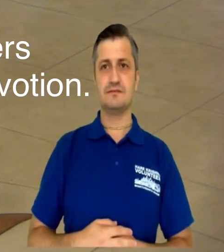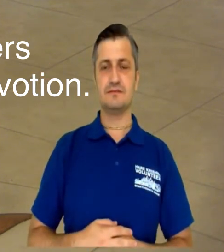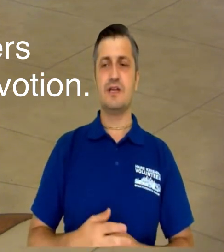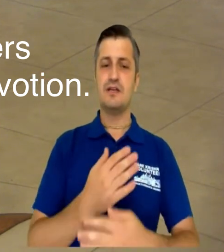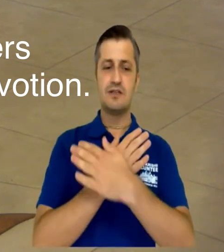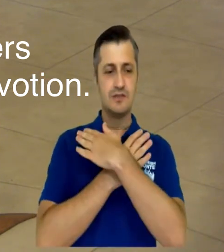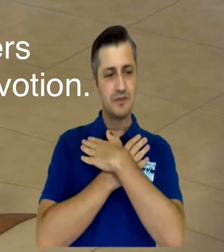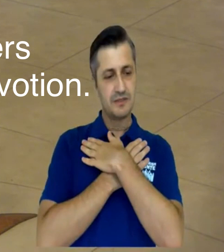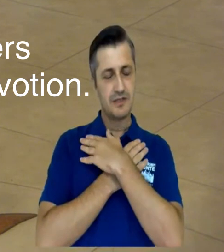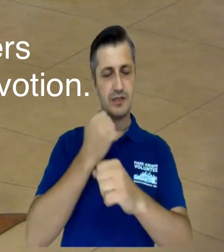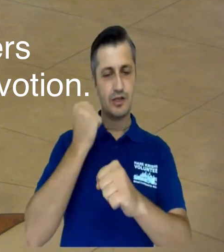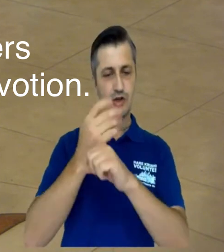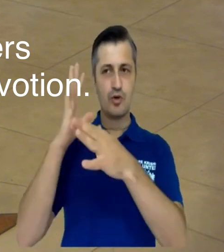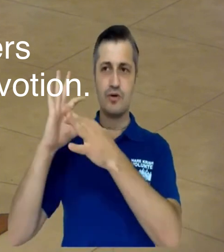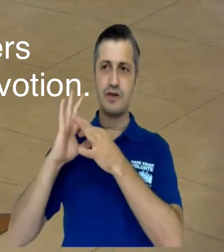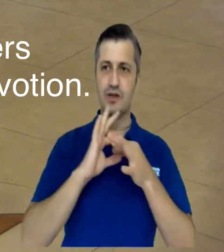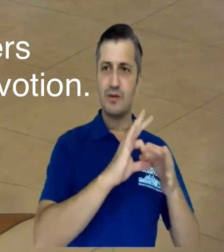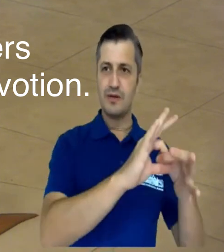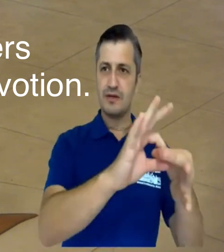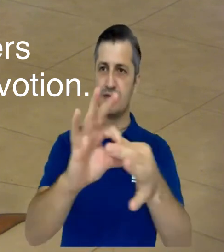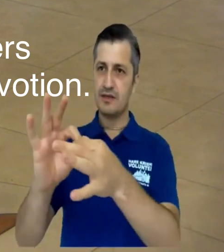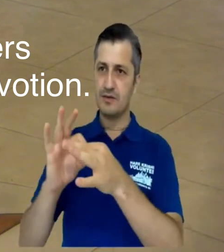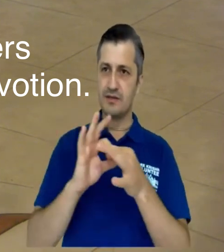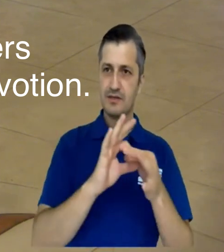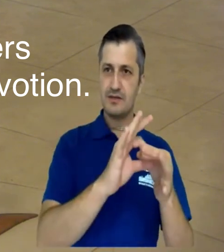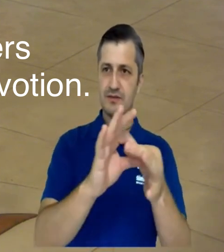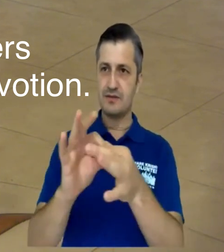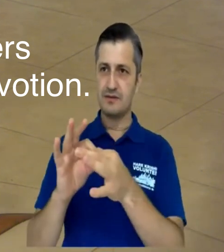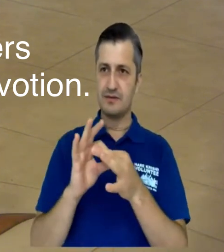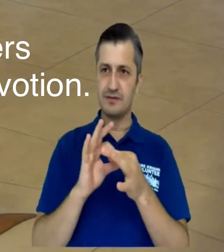Shivasati Gaura Bhaktivedanta.